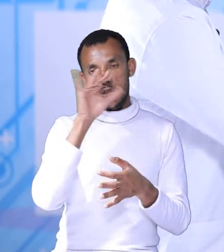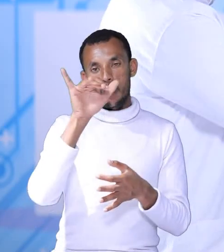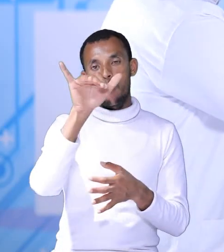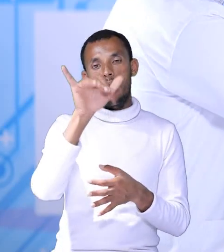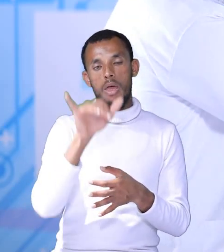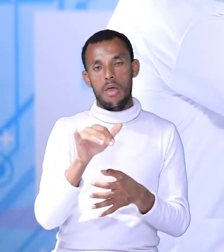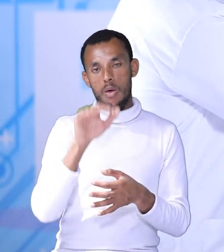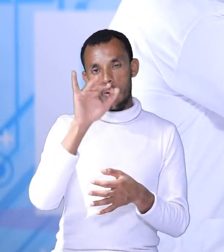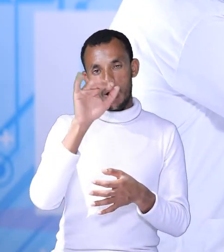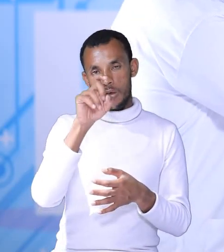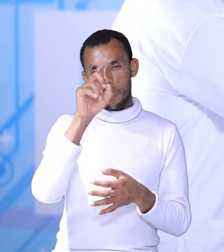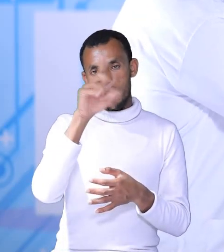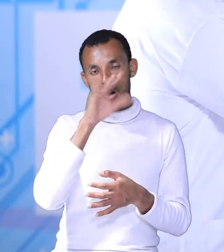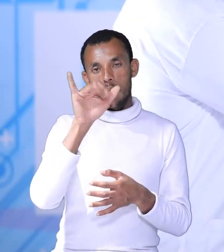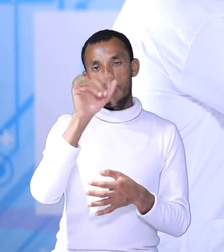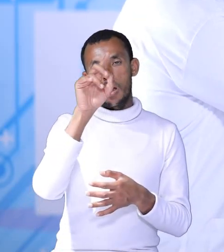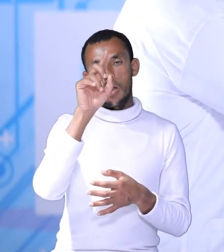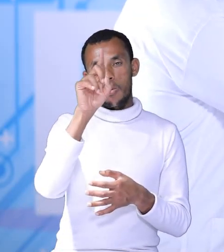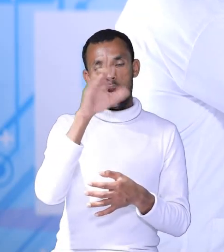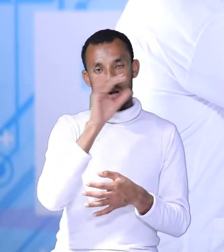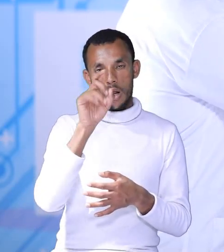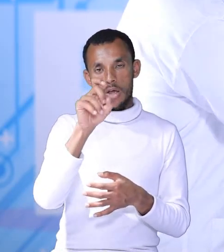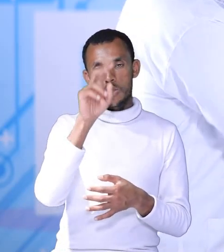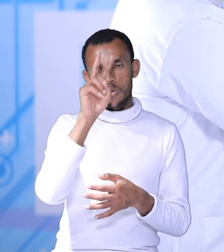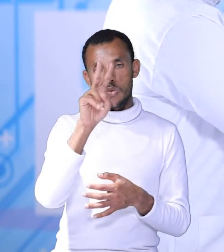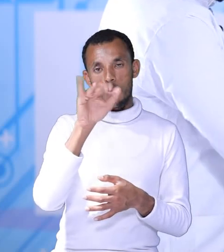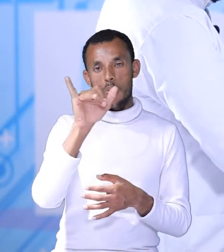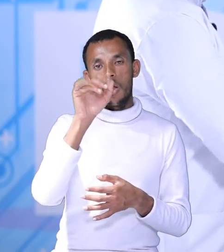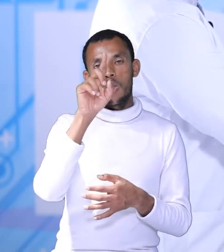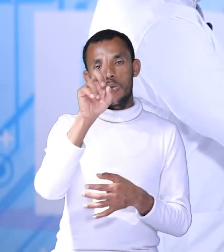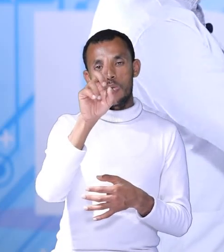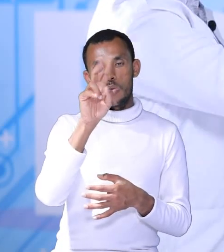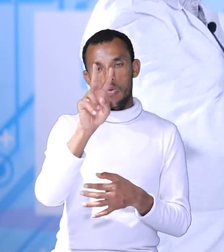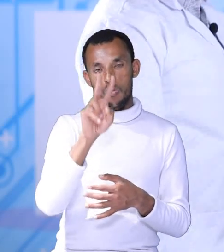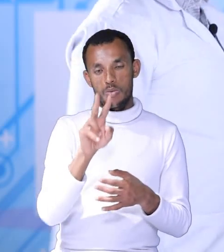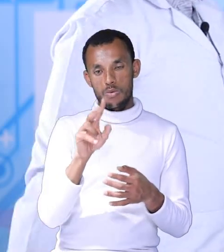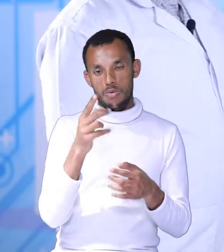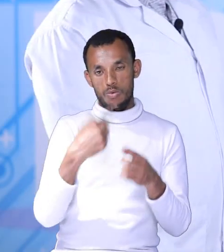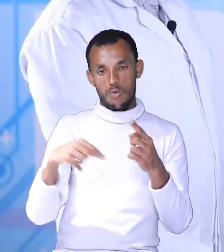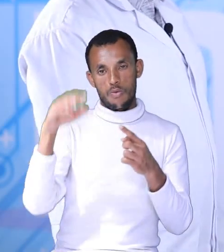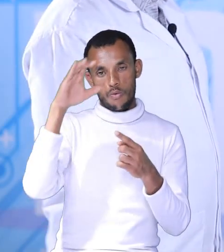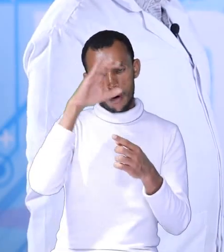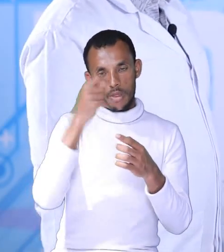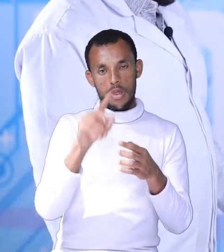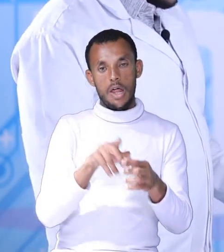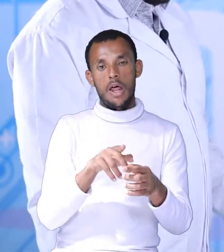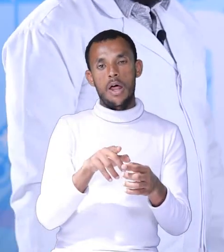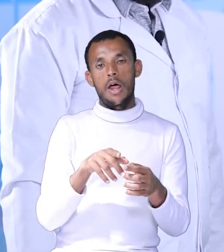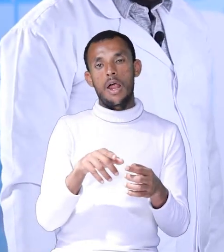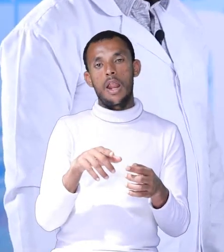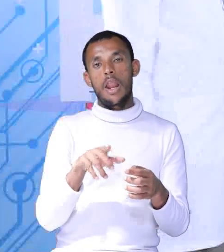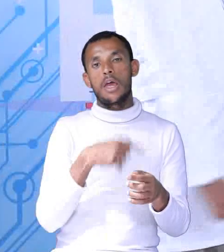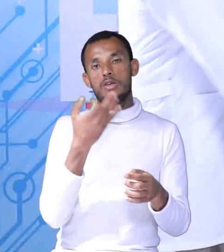x1, y1, and x2, y2. To find the length of